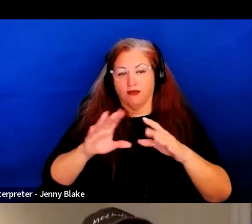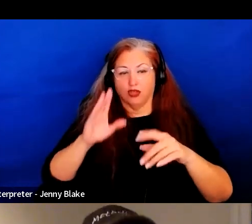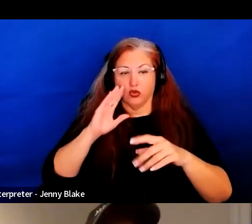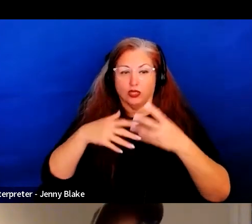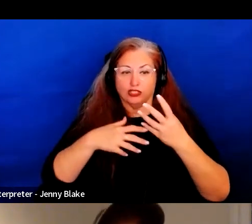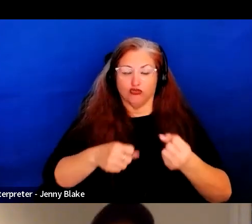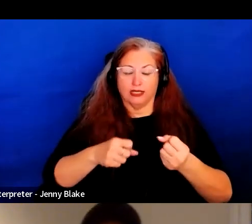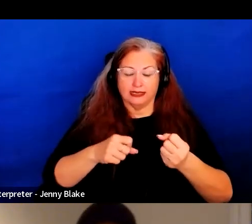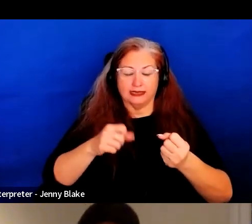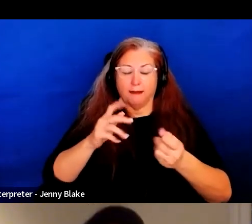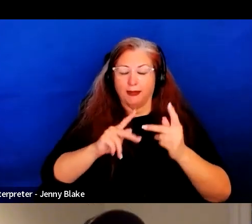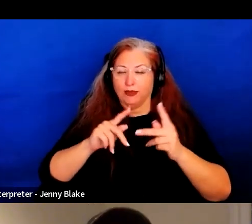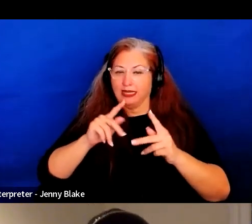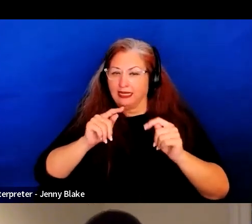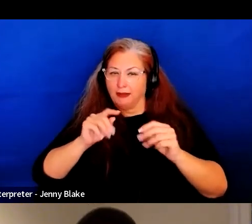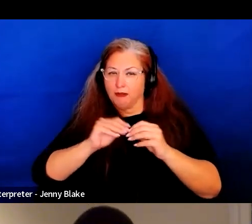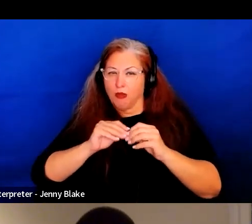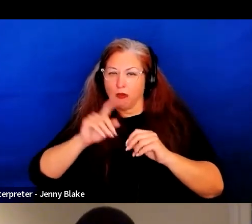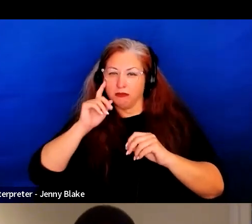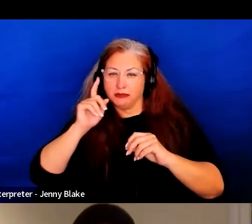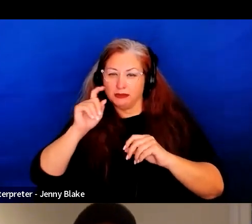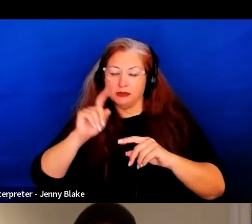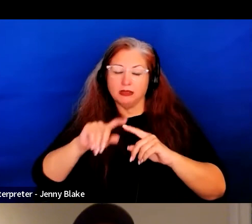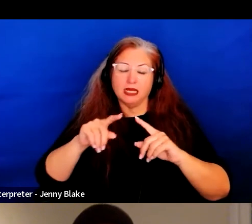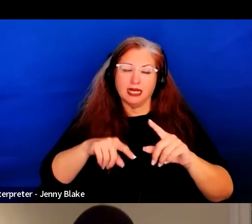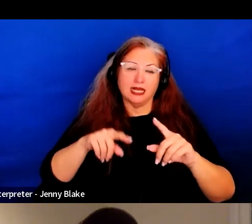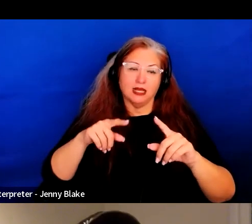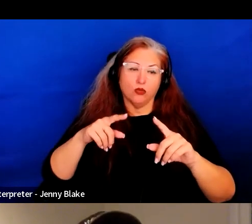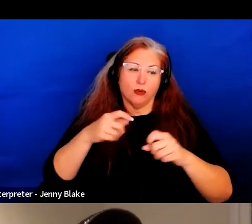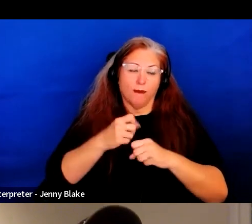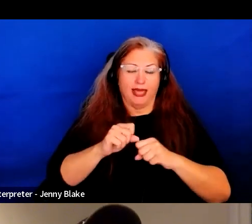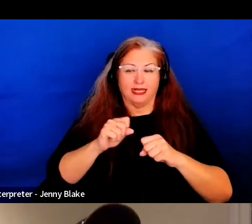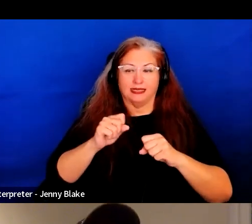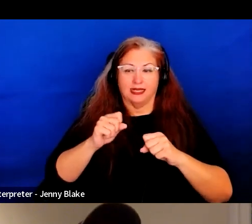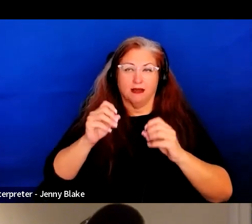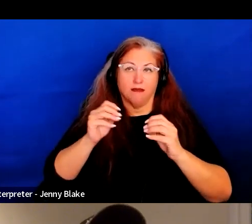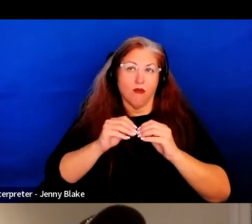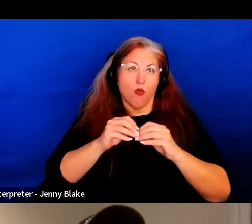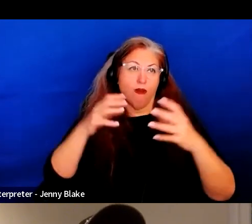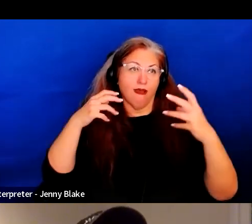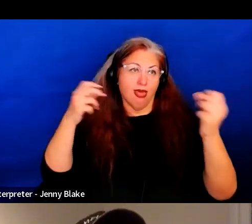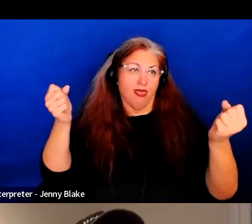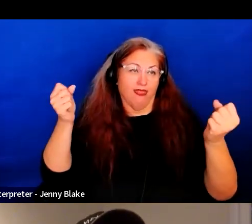kind of being called into question a lot, but I think that it makes for a slightly more healthy